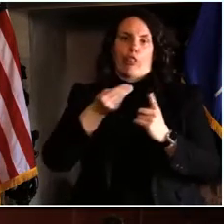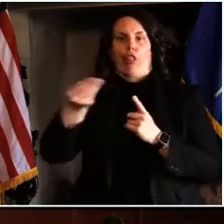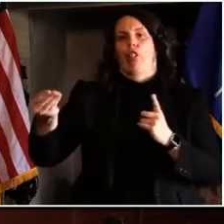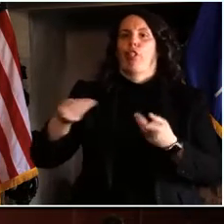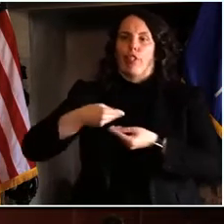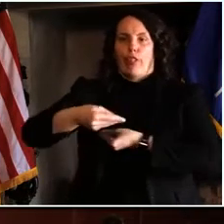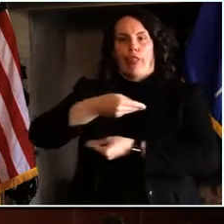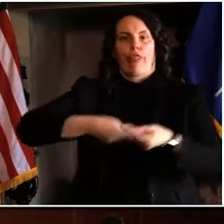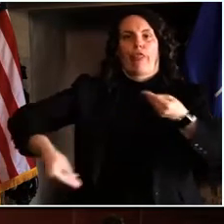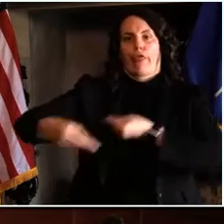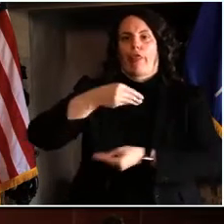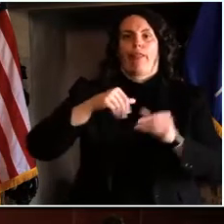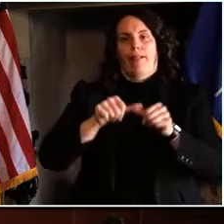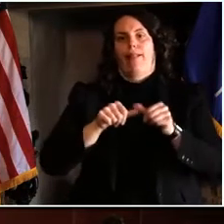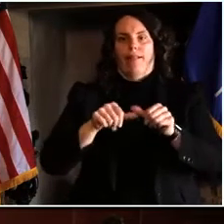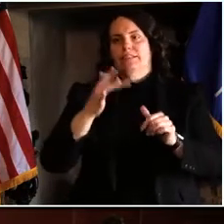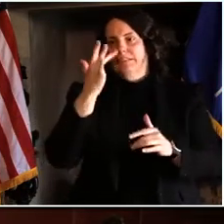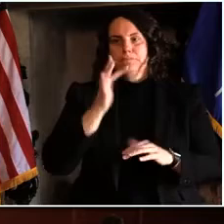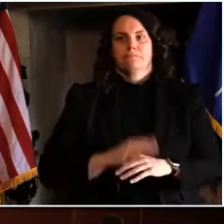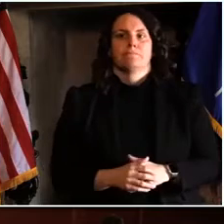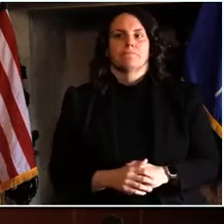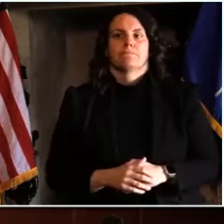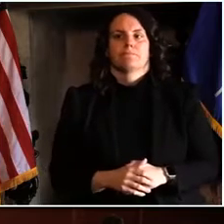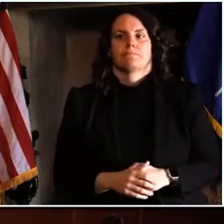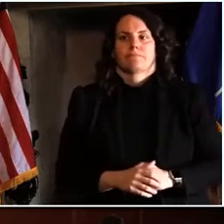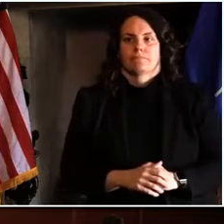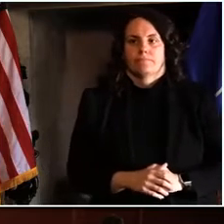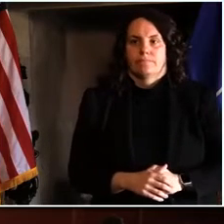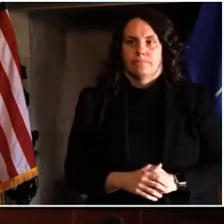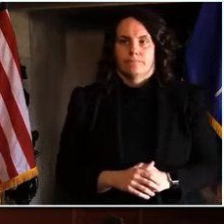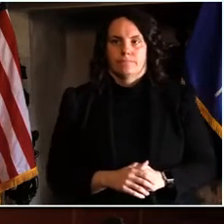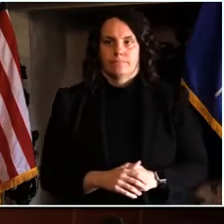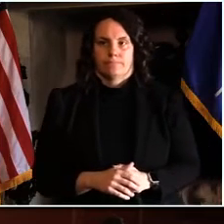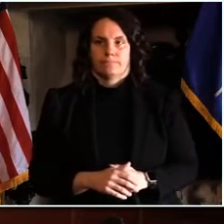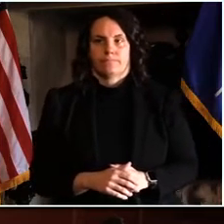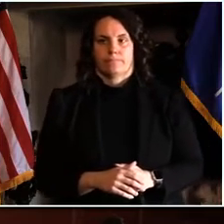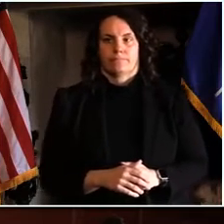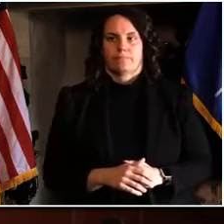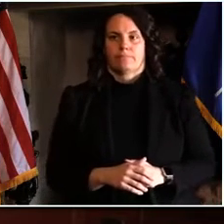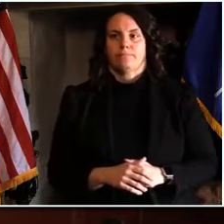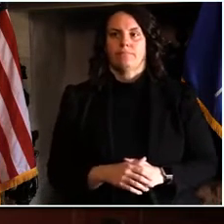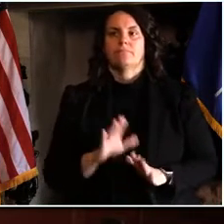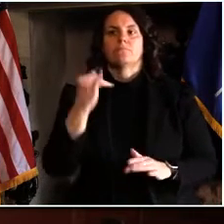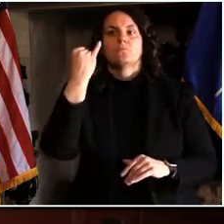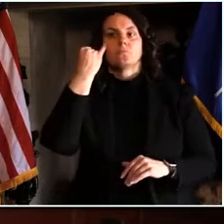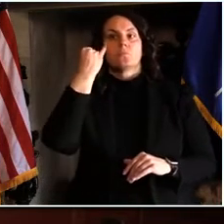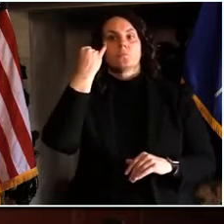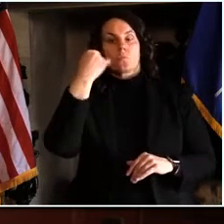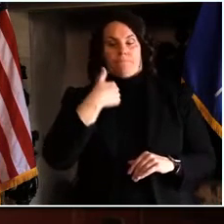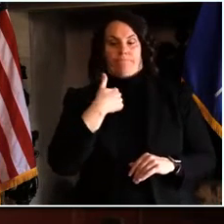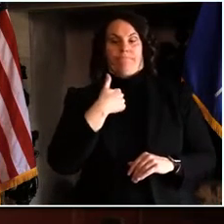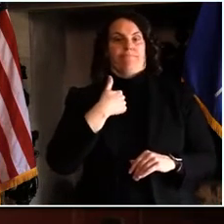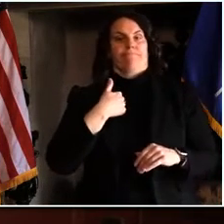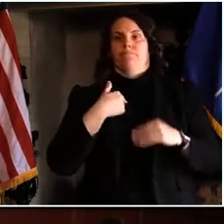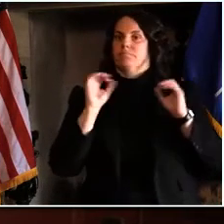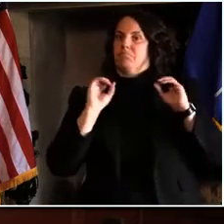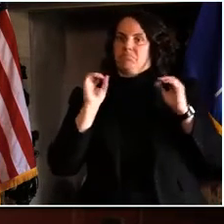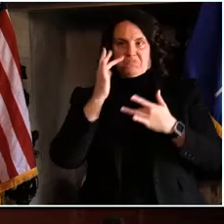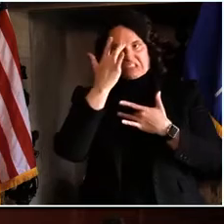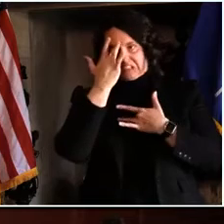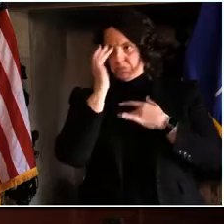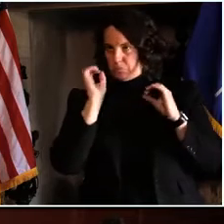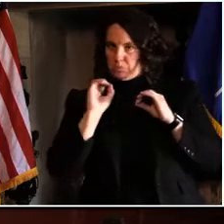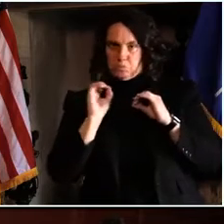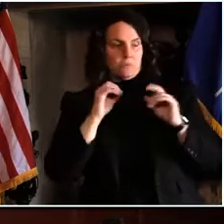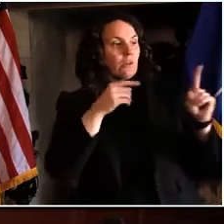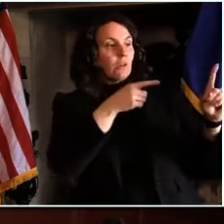to someone with the disease, but don't yet have any illness, we need them to remain physically separated from other